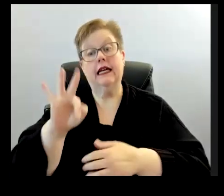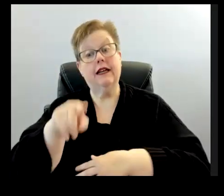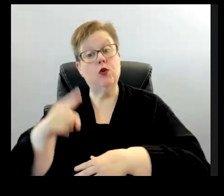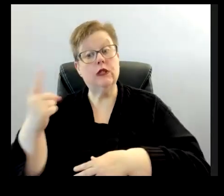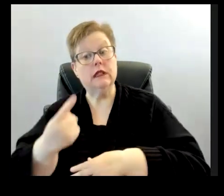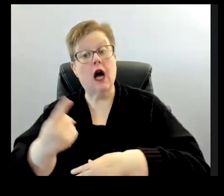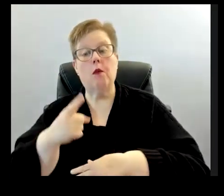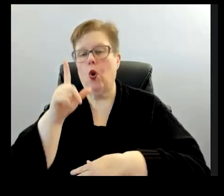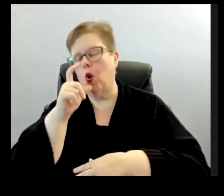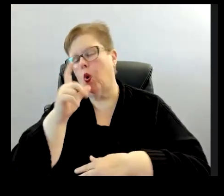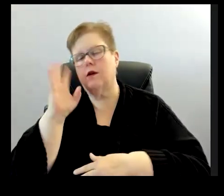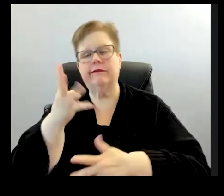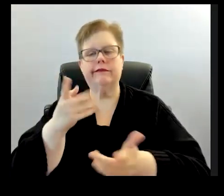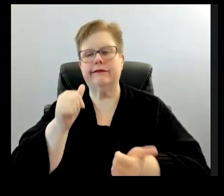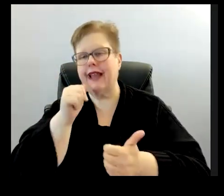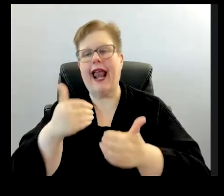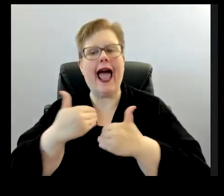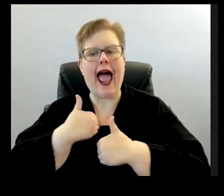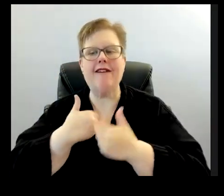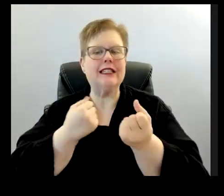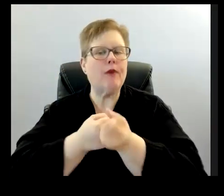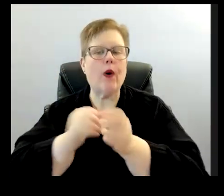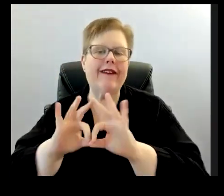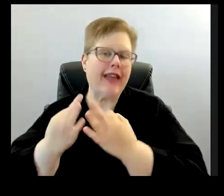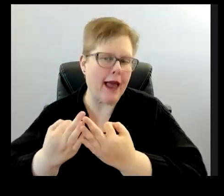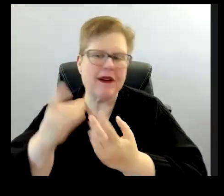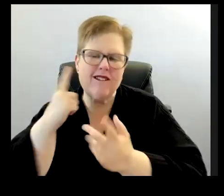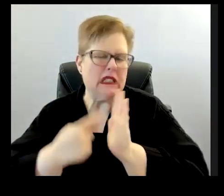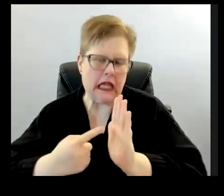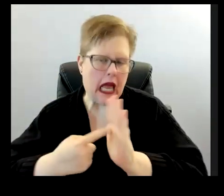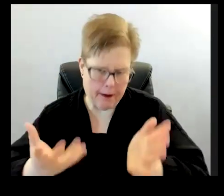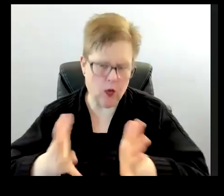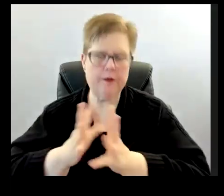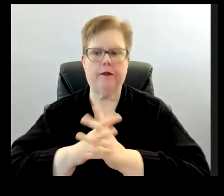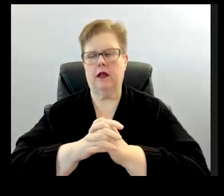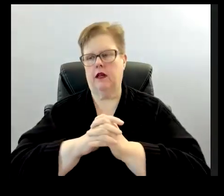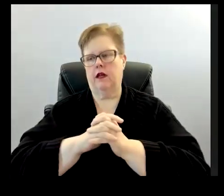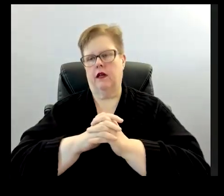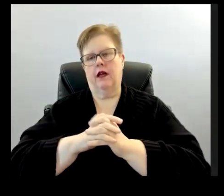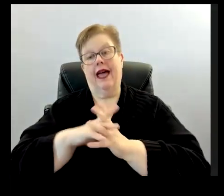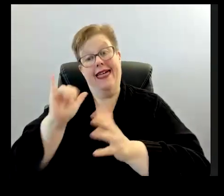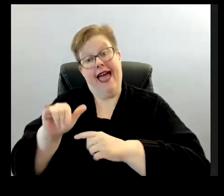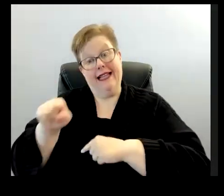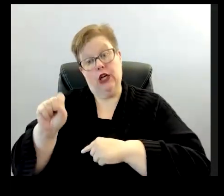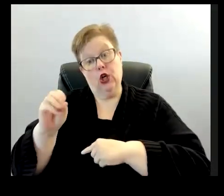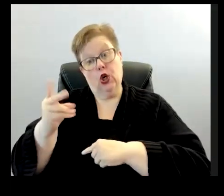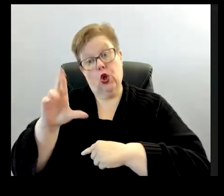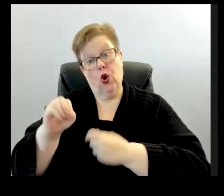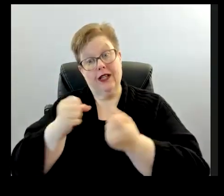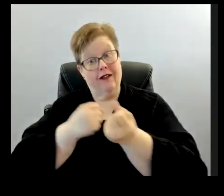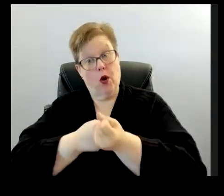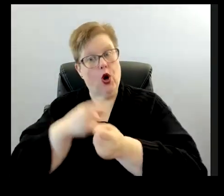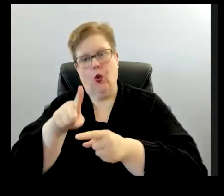someone who, let's say, doesn't have a very supportive family, for example, that's a source of support that you